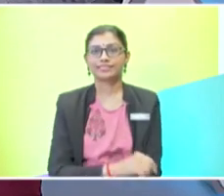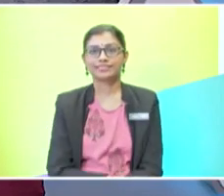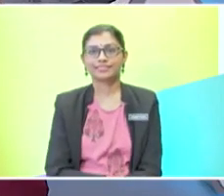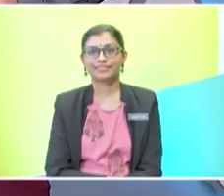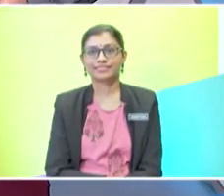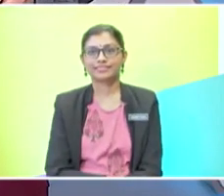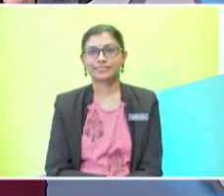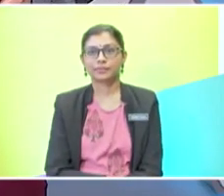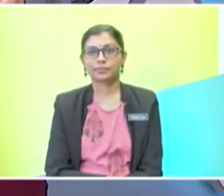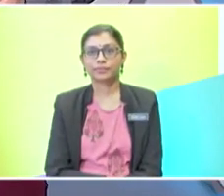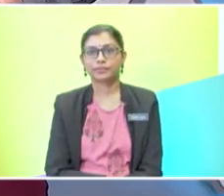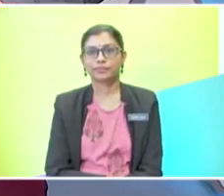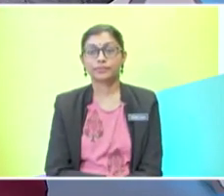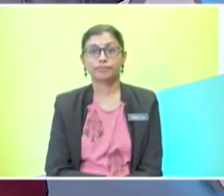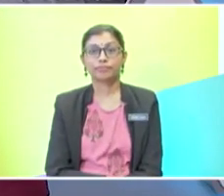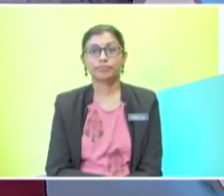Okay.